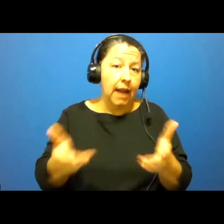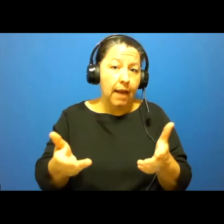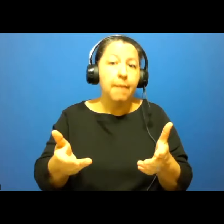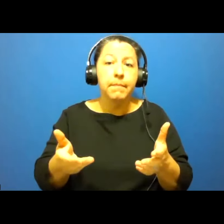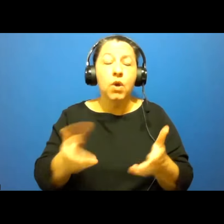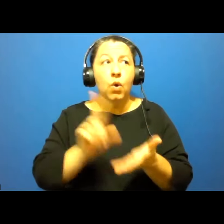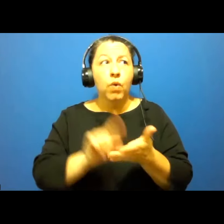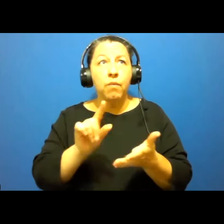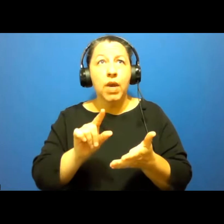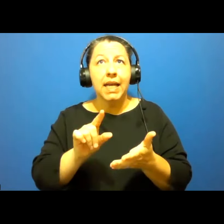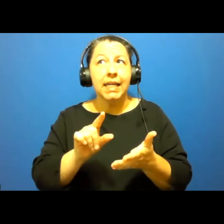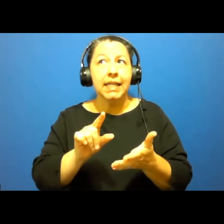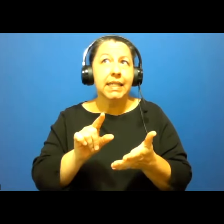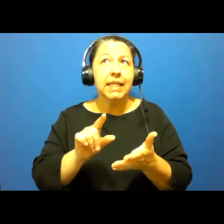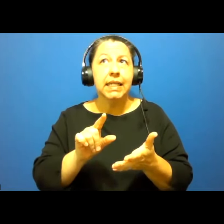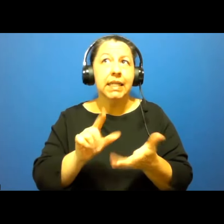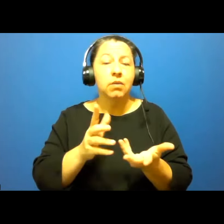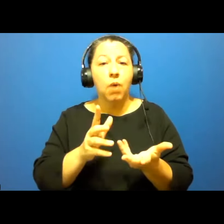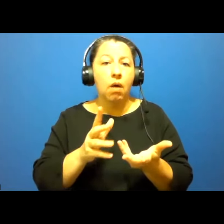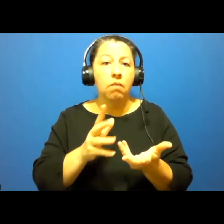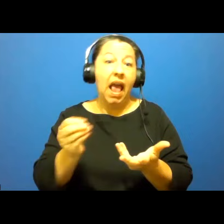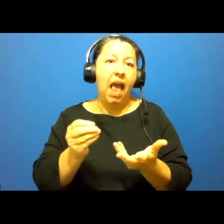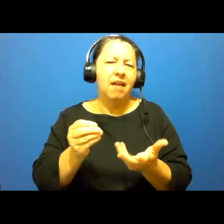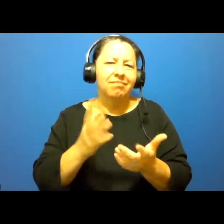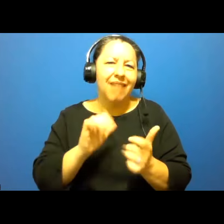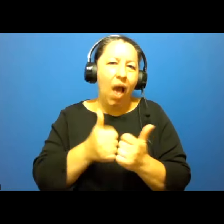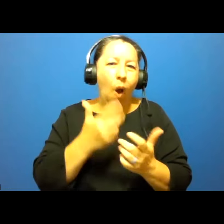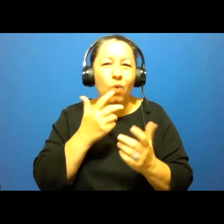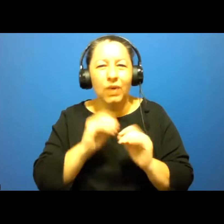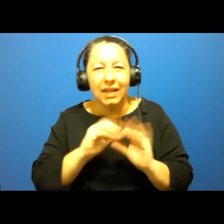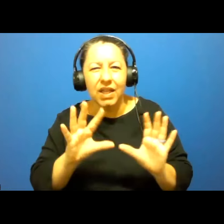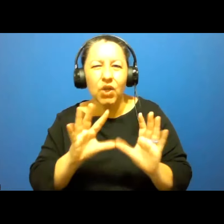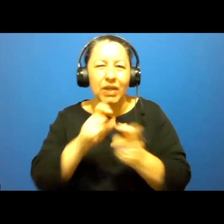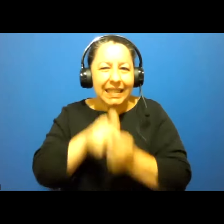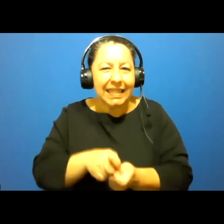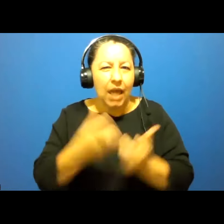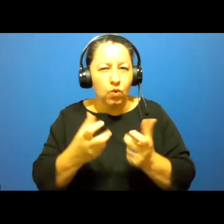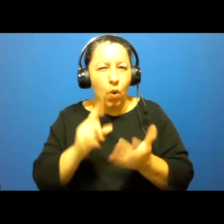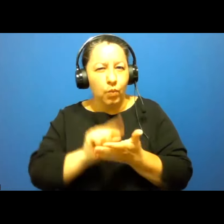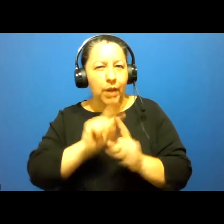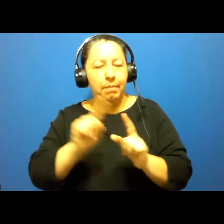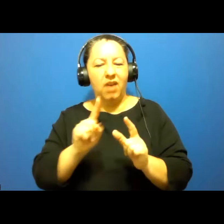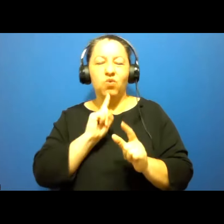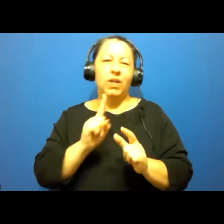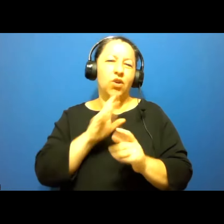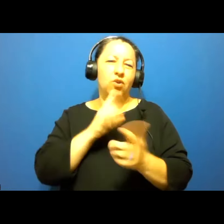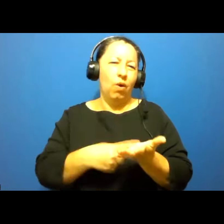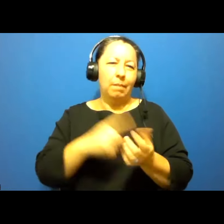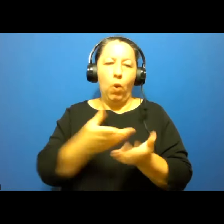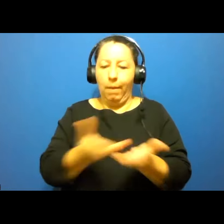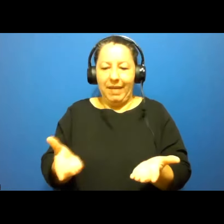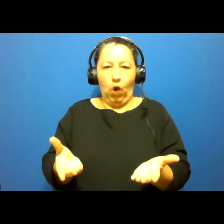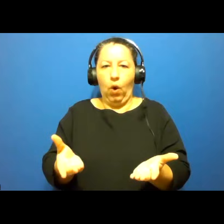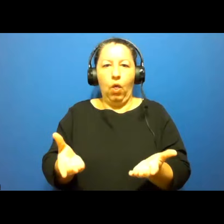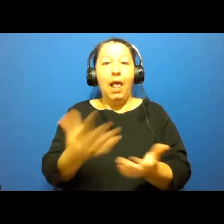printed and the quality that you want to print it, but they could be, it's the material, your time. We don't include